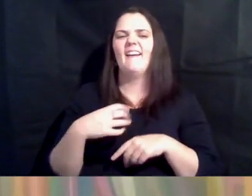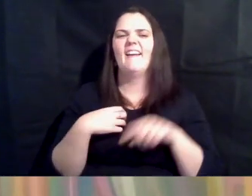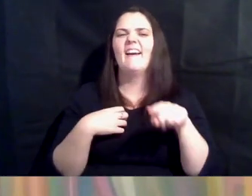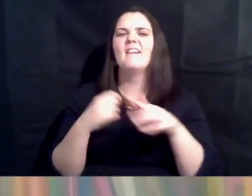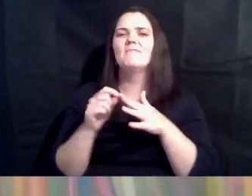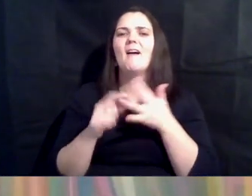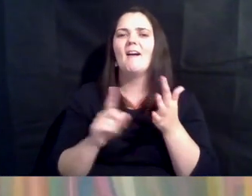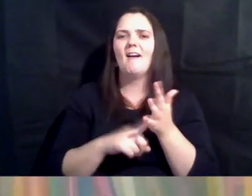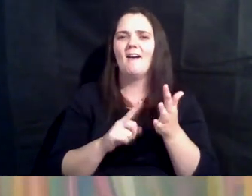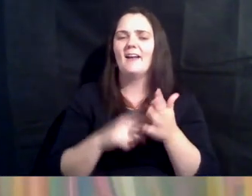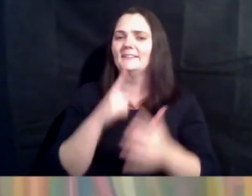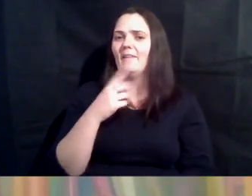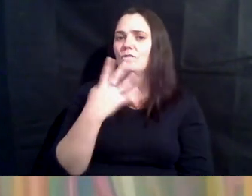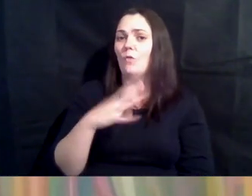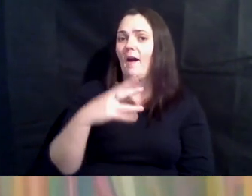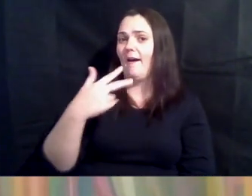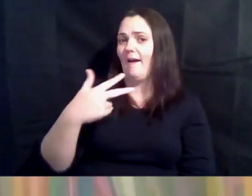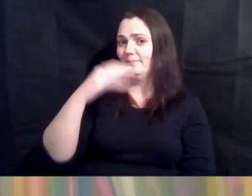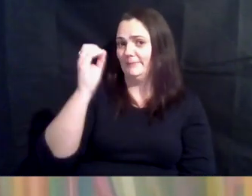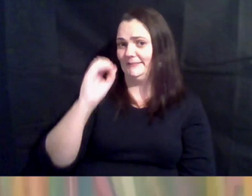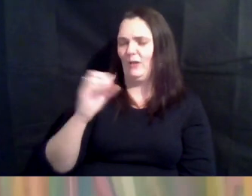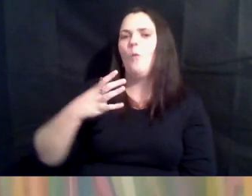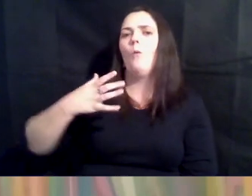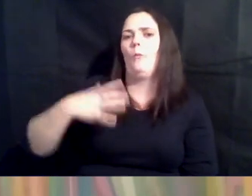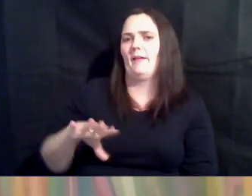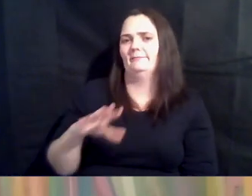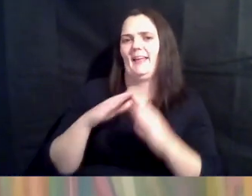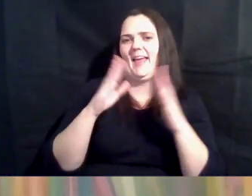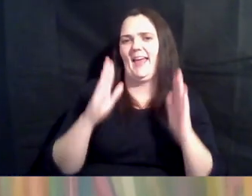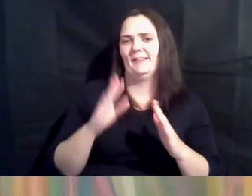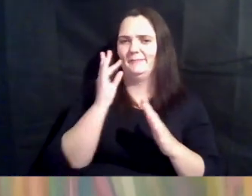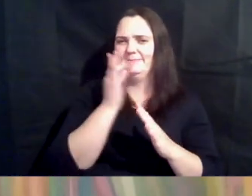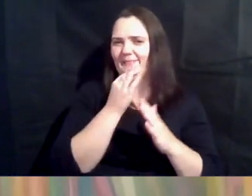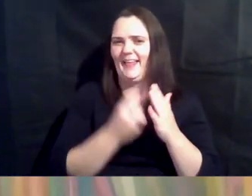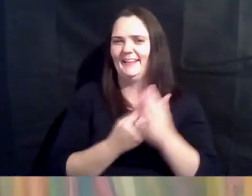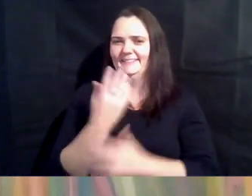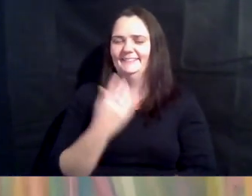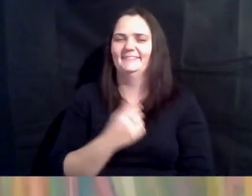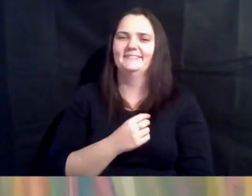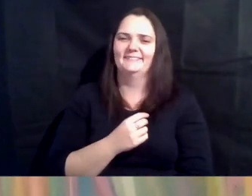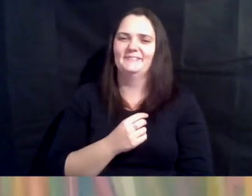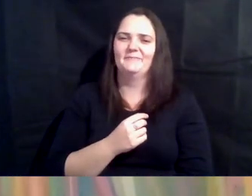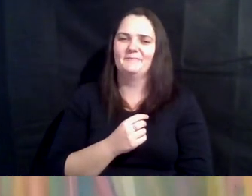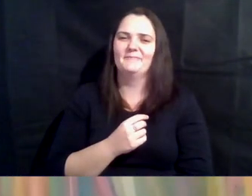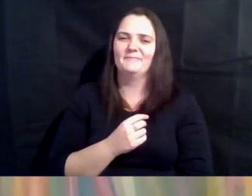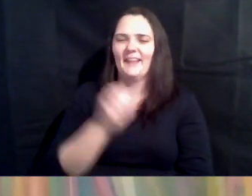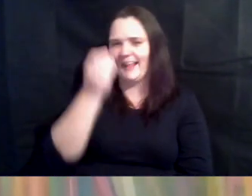48% voted for house plants, just to clarify that, to know that it hasn't been rigged.